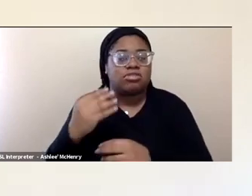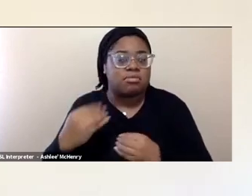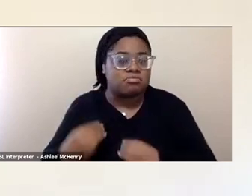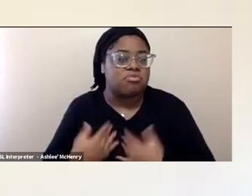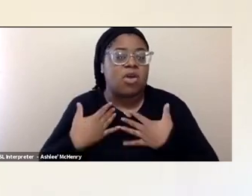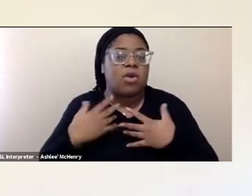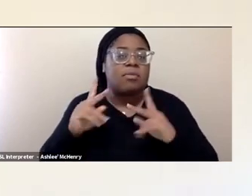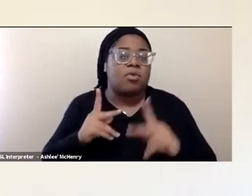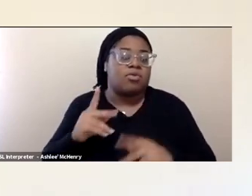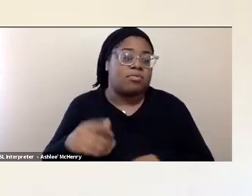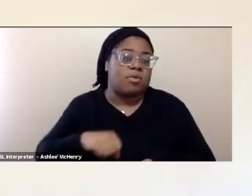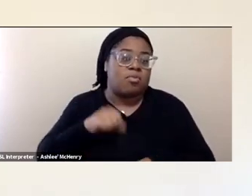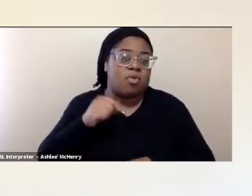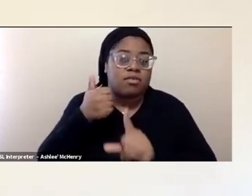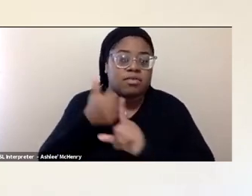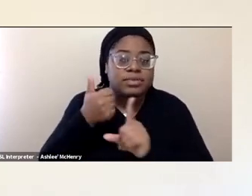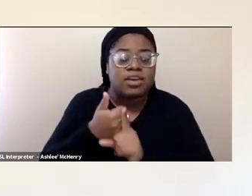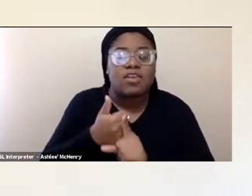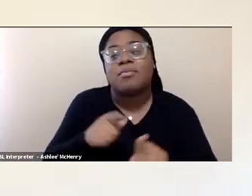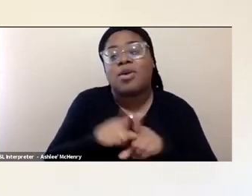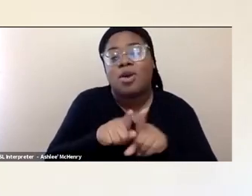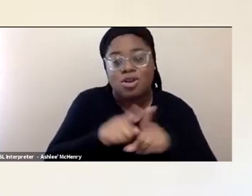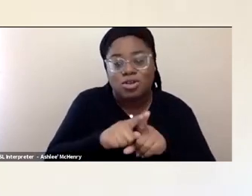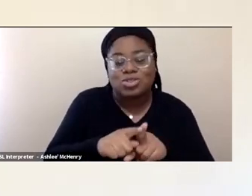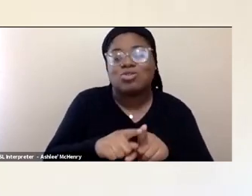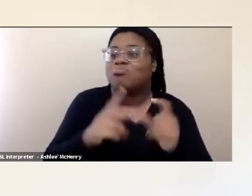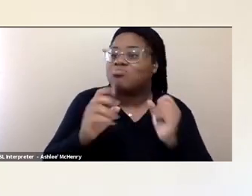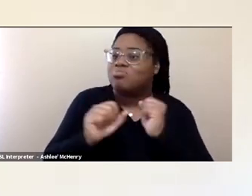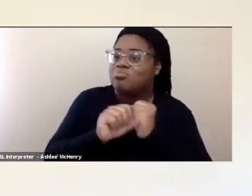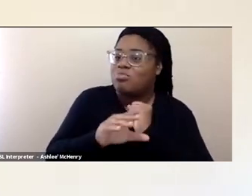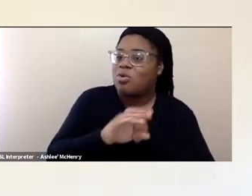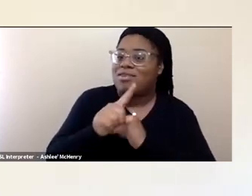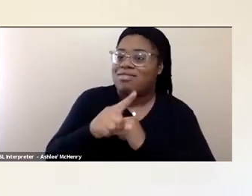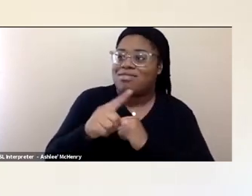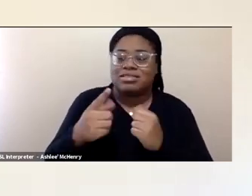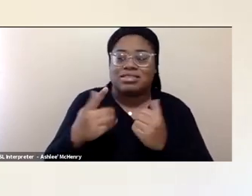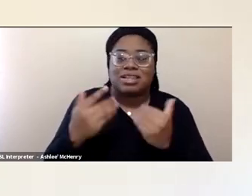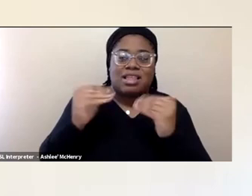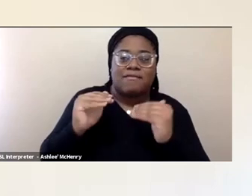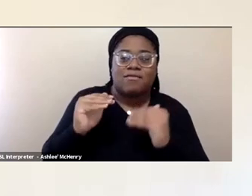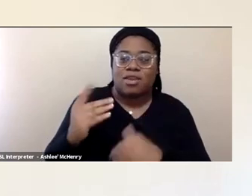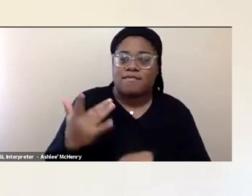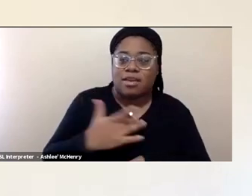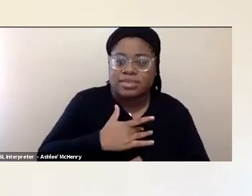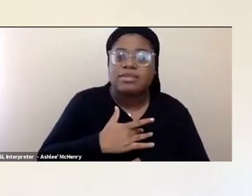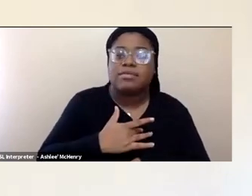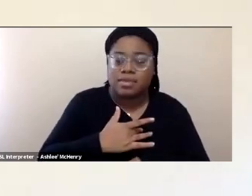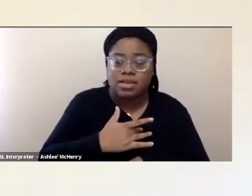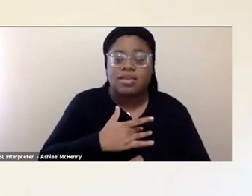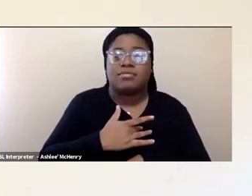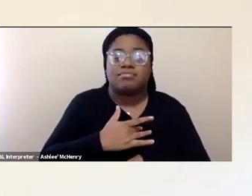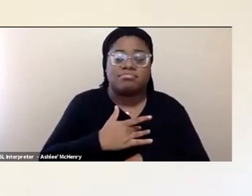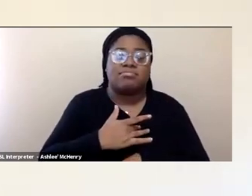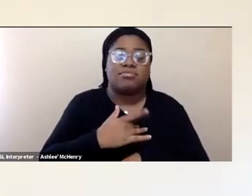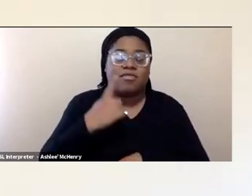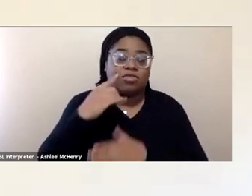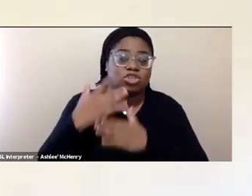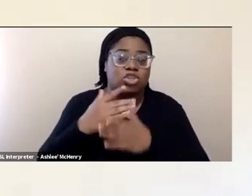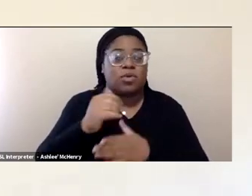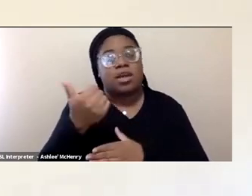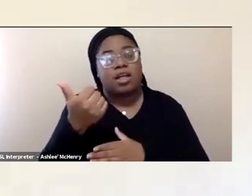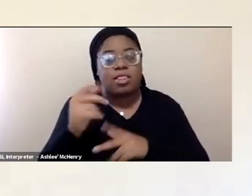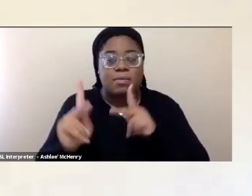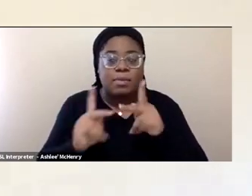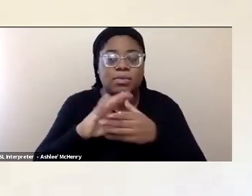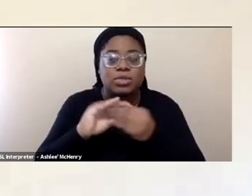proud of who they are, but also promoting this level of empathy in terms of sharing other people's stories.